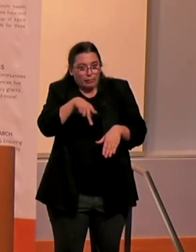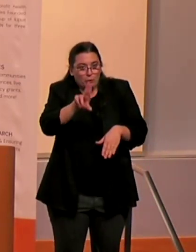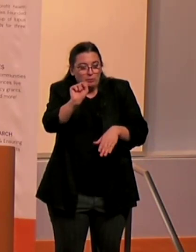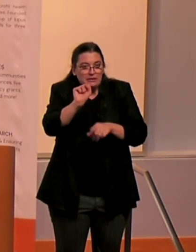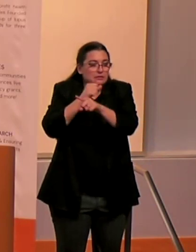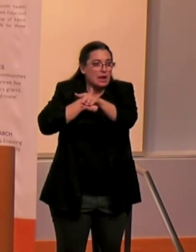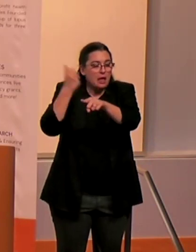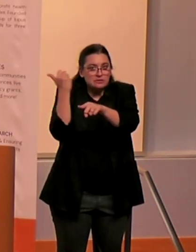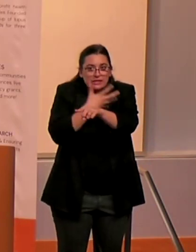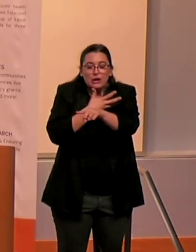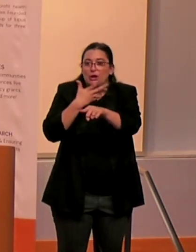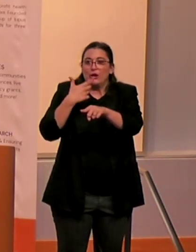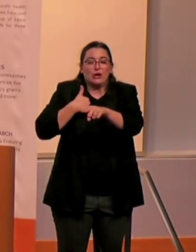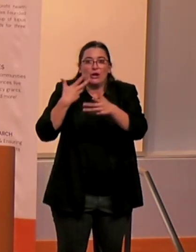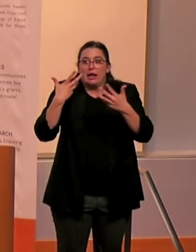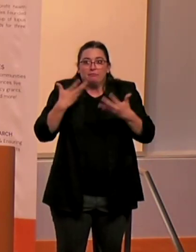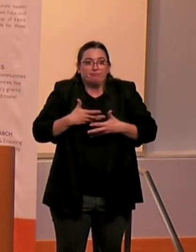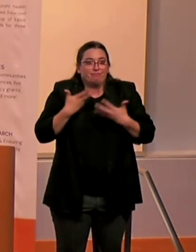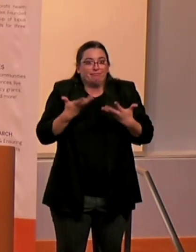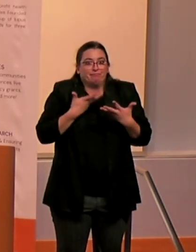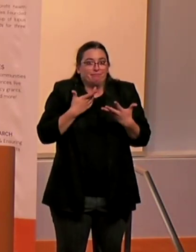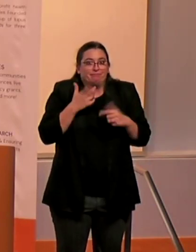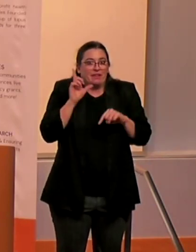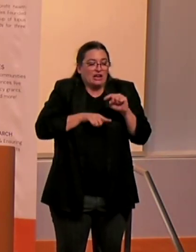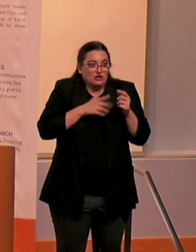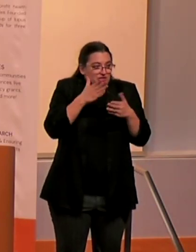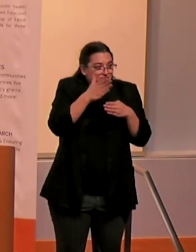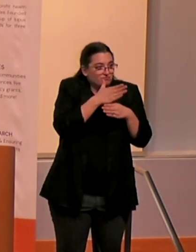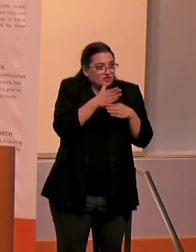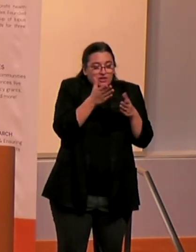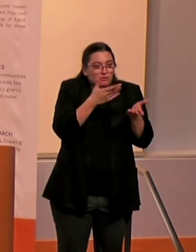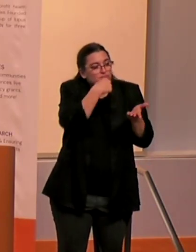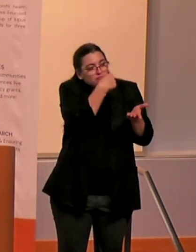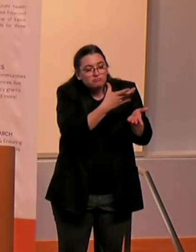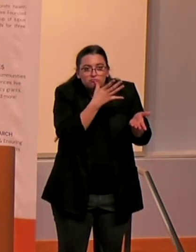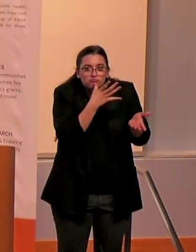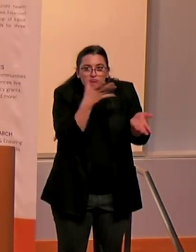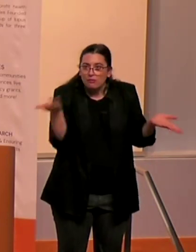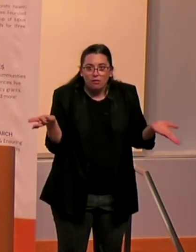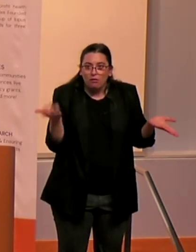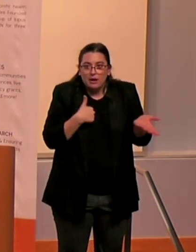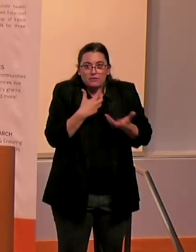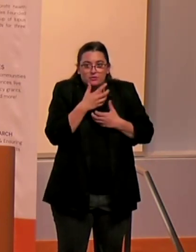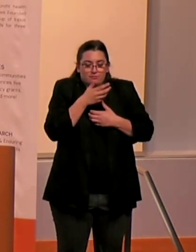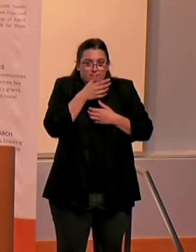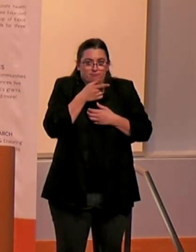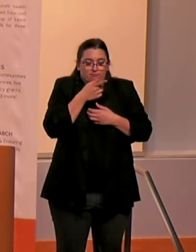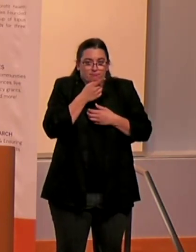being frightened, I couldn't share that with my single mother raising 2 kids. So I was going through my